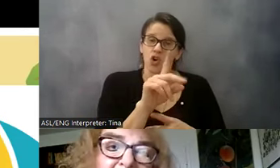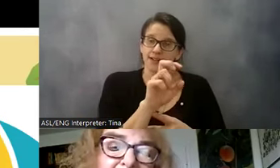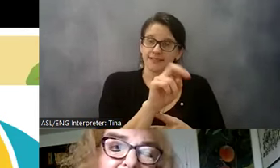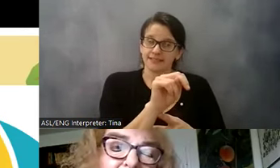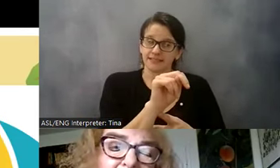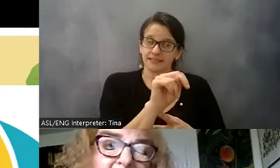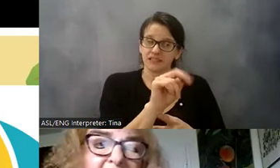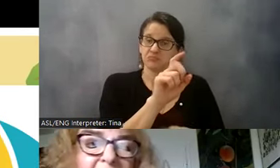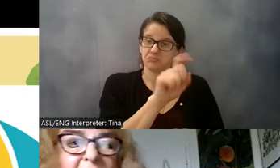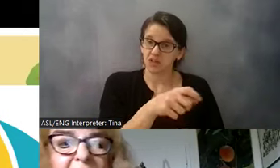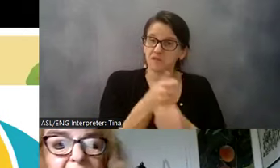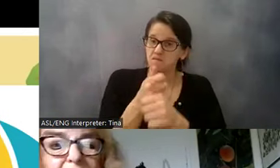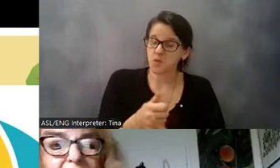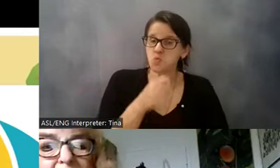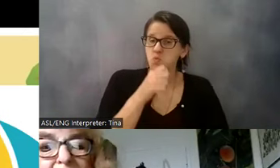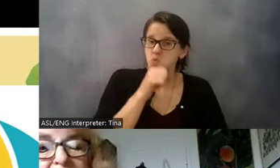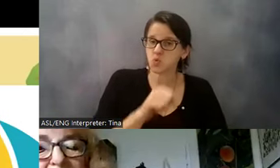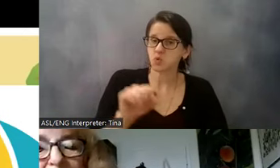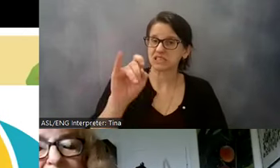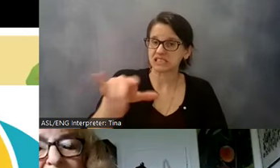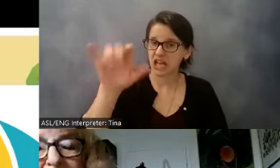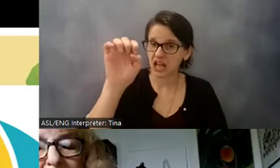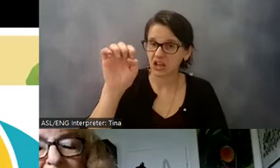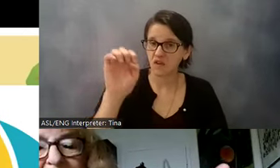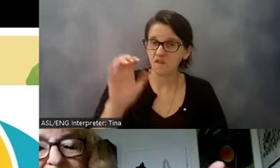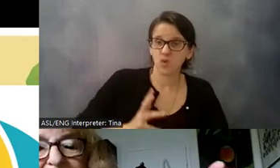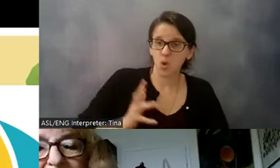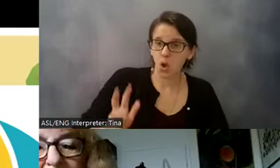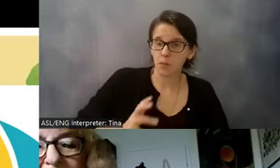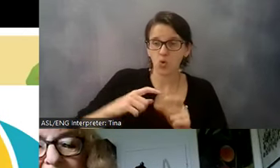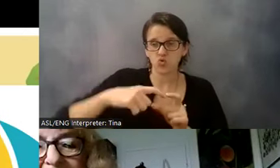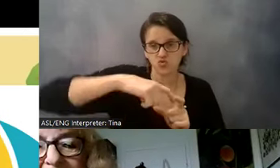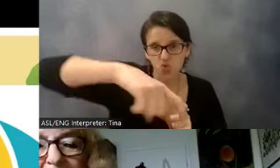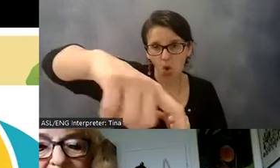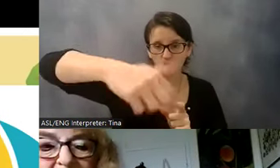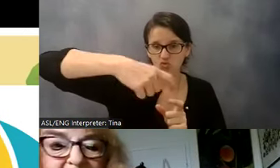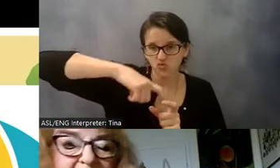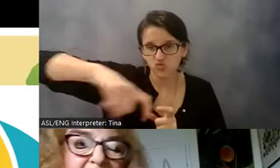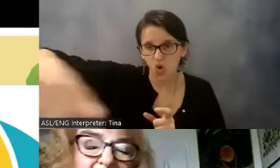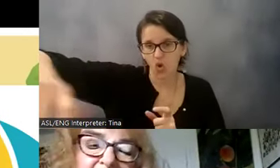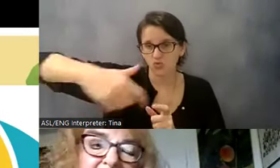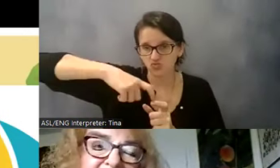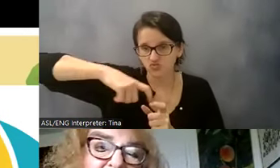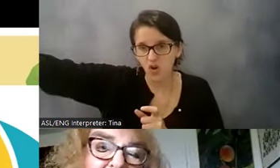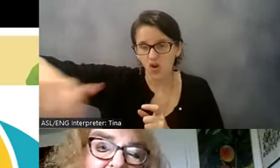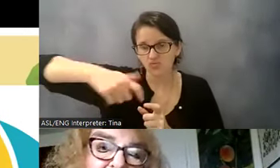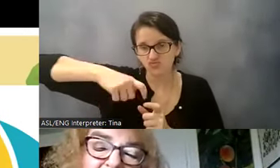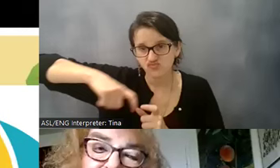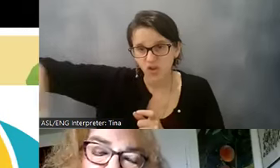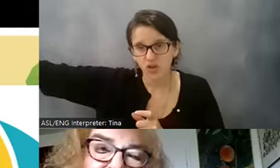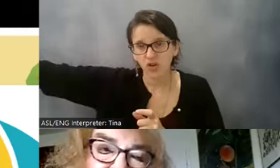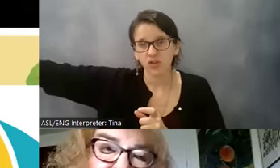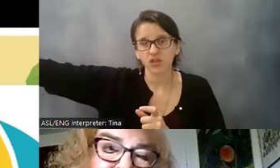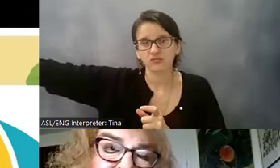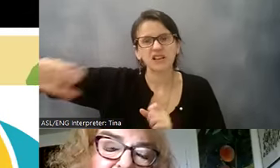old style formal garden of a row of this and a row of that and a row of that. You can mix it up.